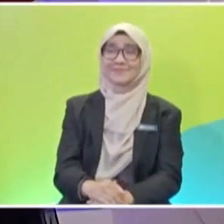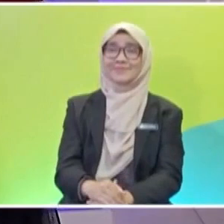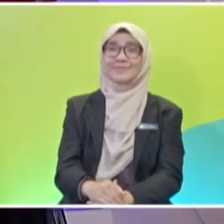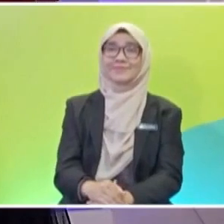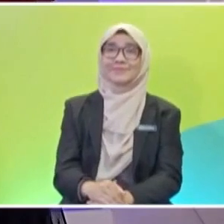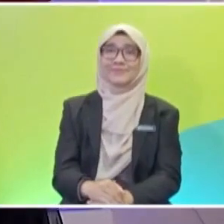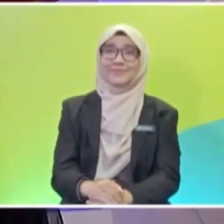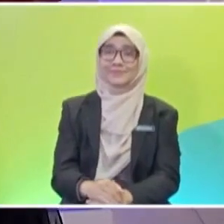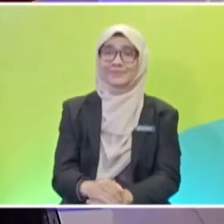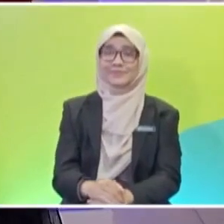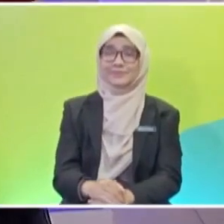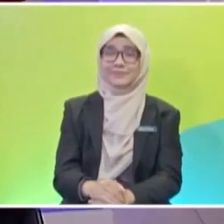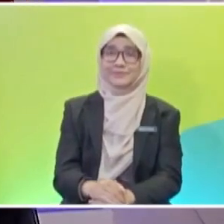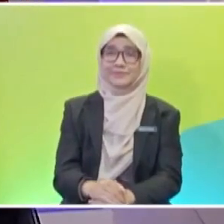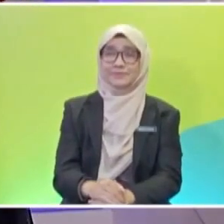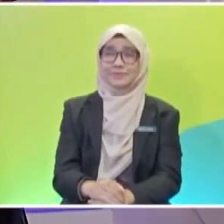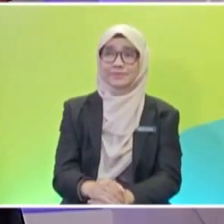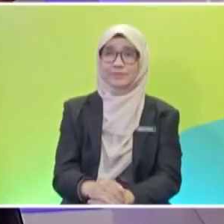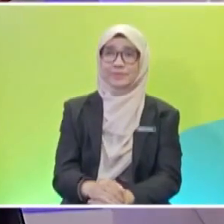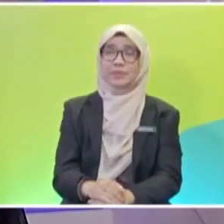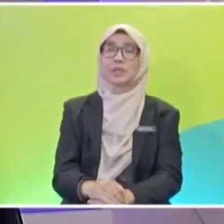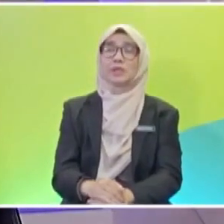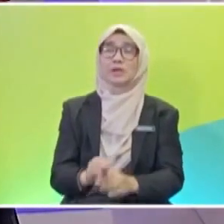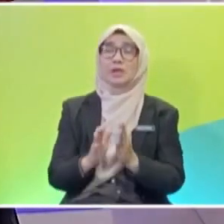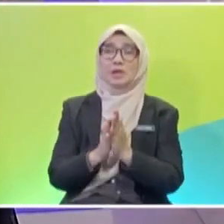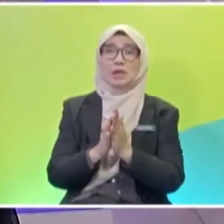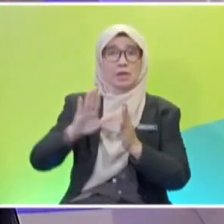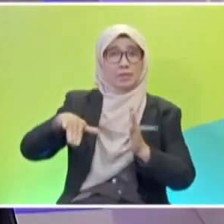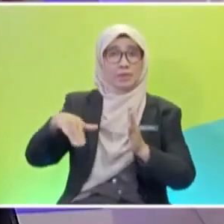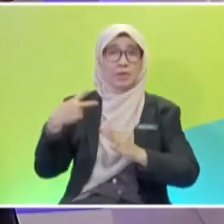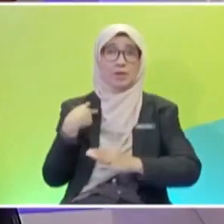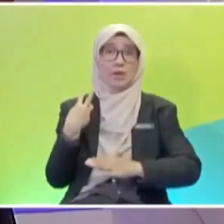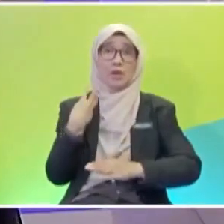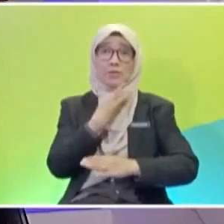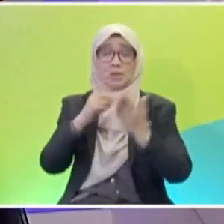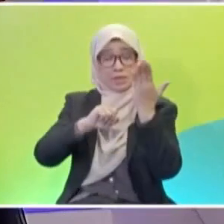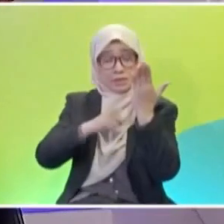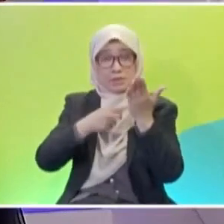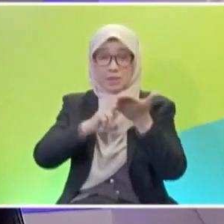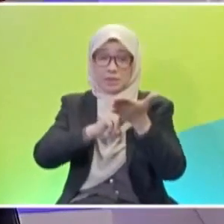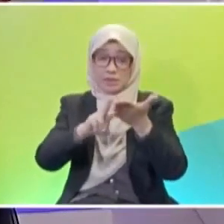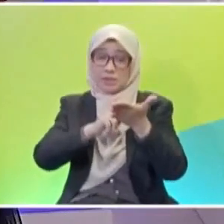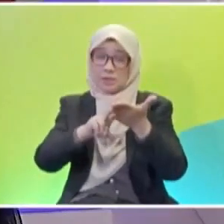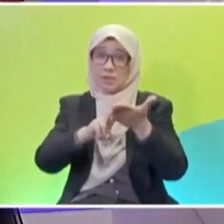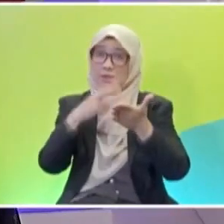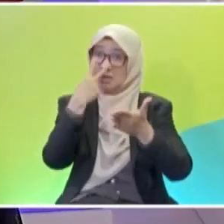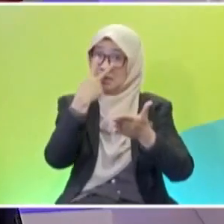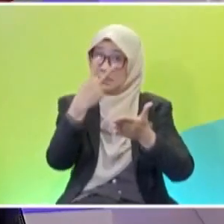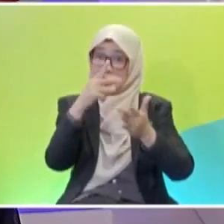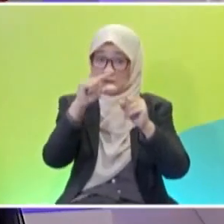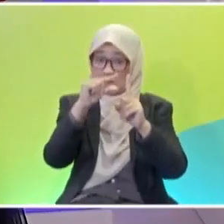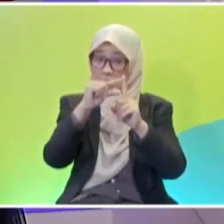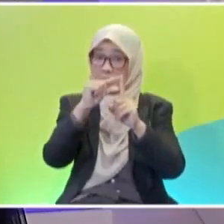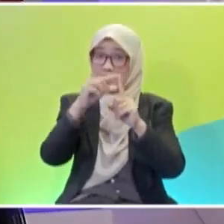our next part of the lesson. Okay, before we start reading, usually we will look at some of the words that are in the